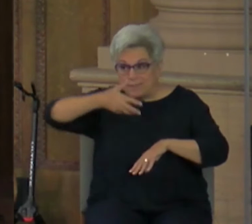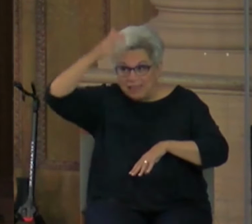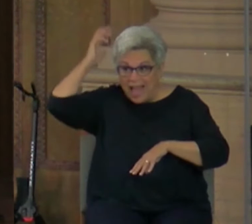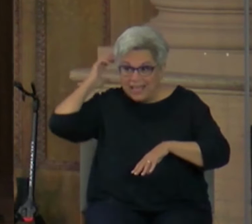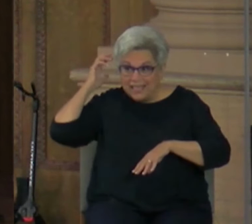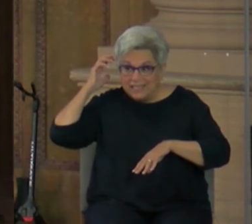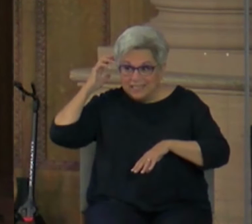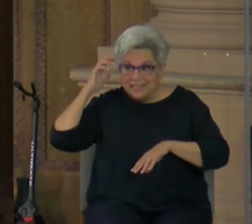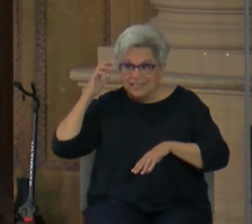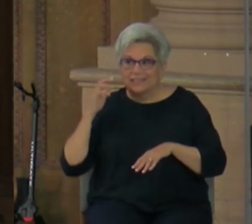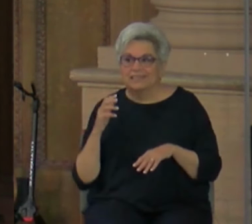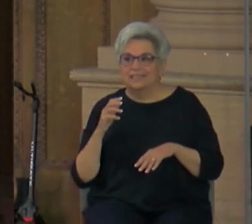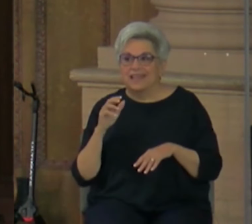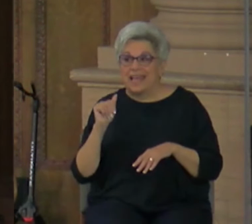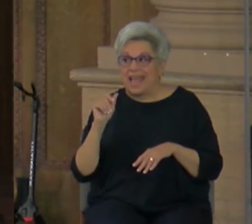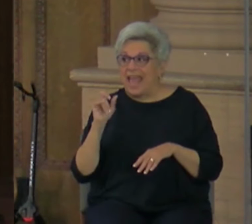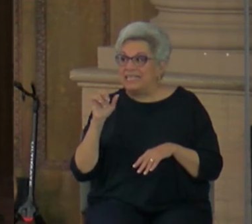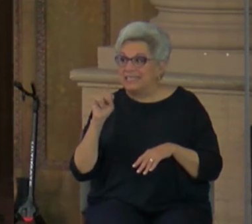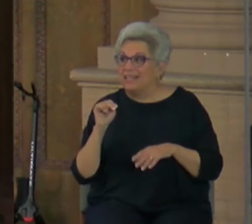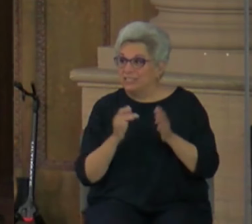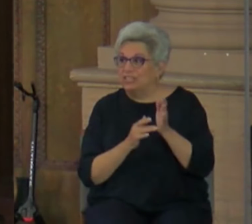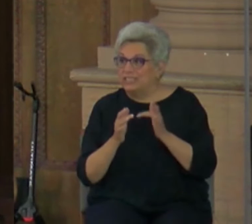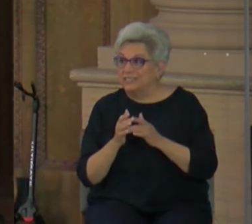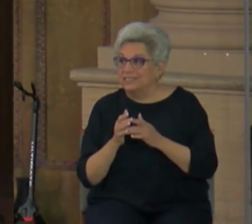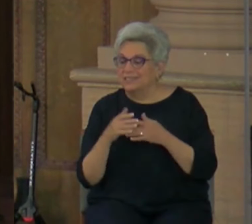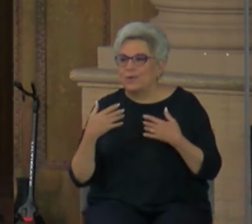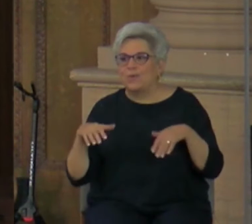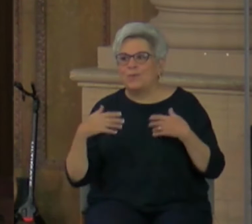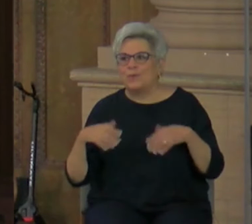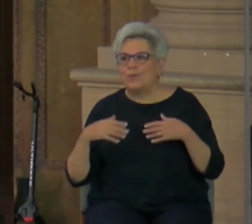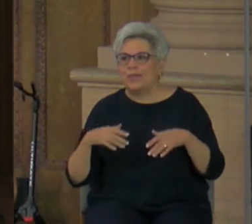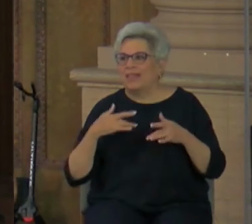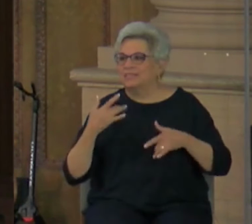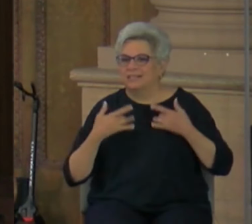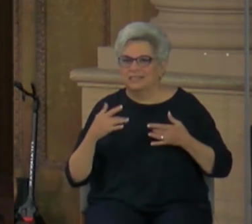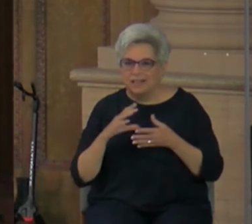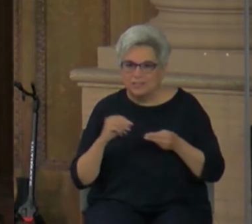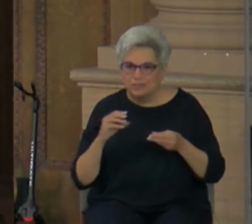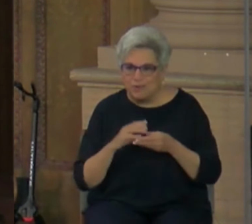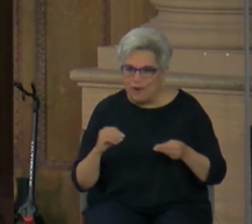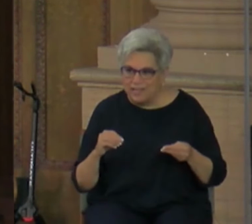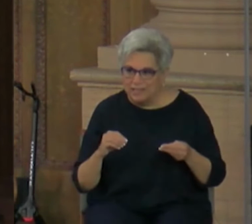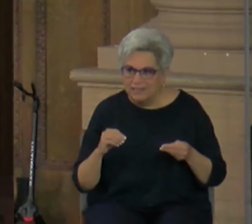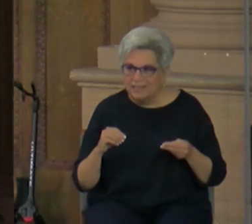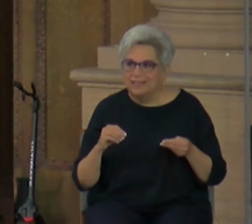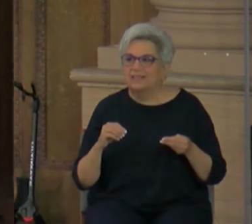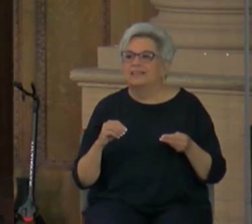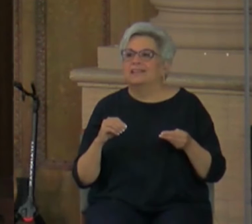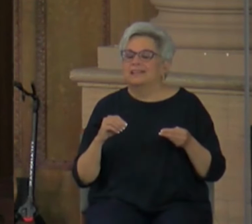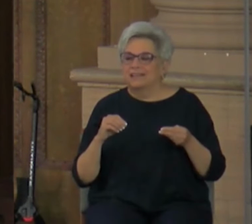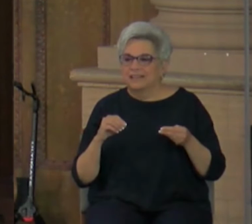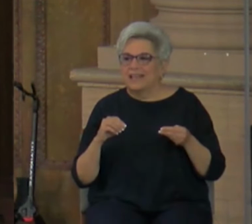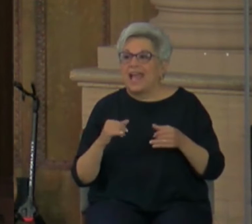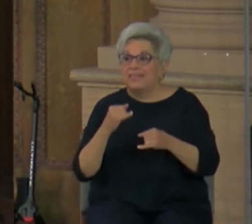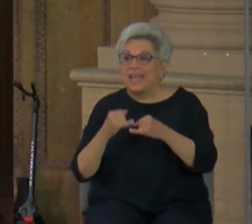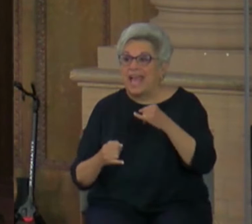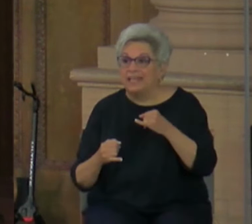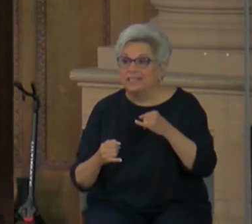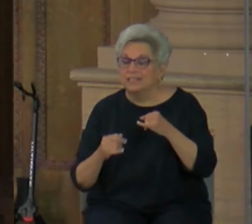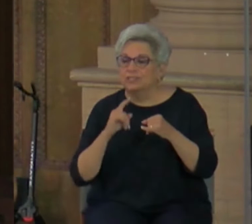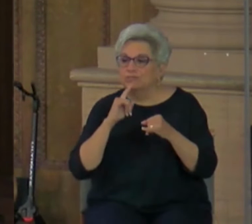And so God is telling a story that we're all in, and there are antagonists everywhere, but in the end, he'll triumph.